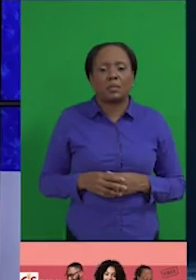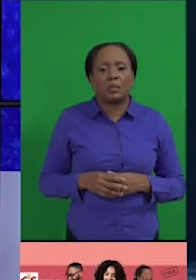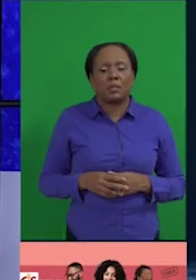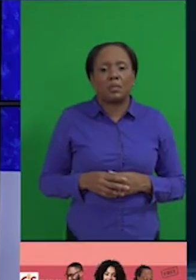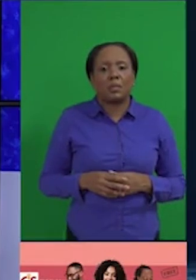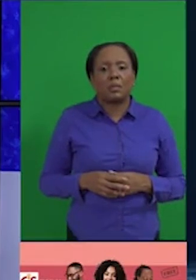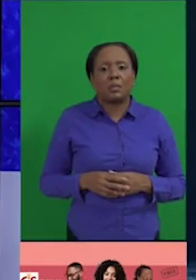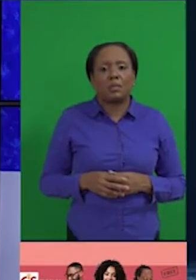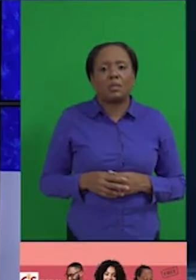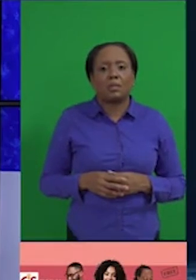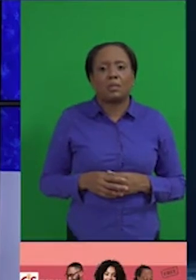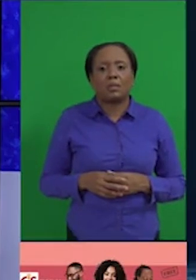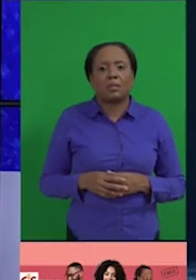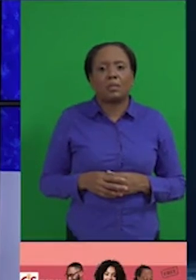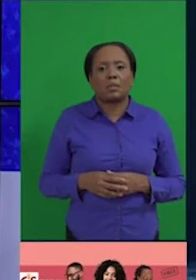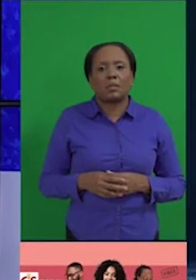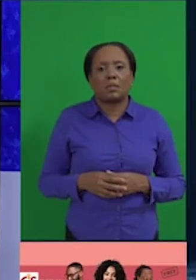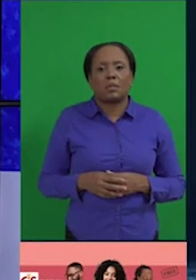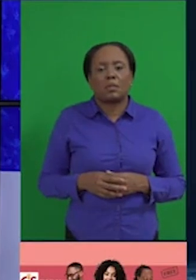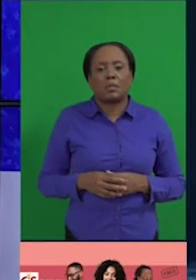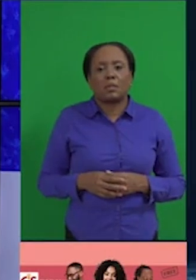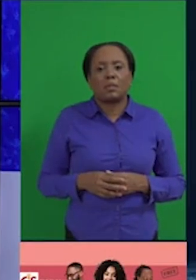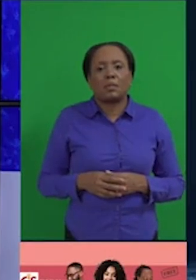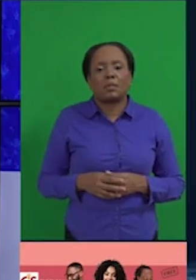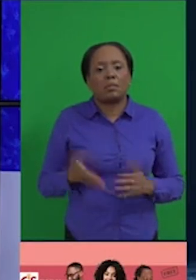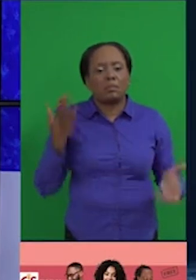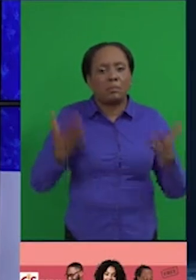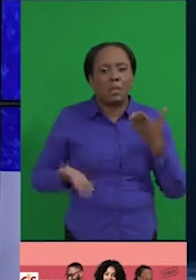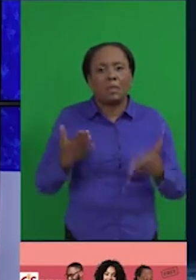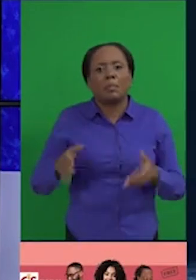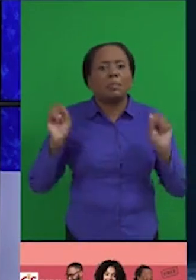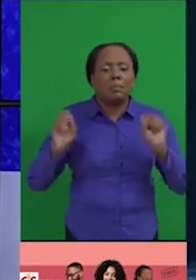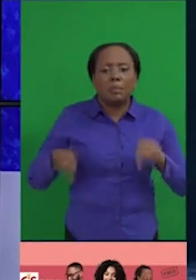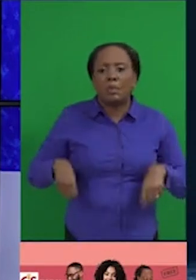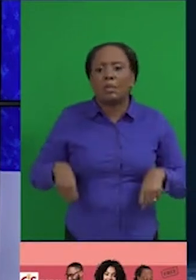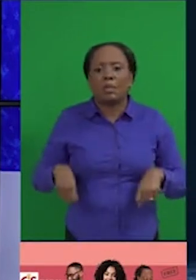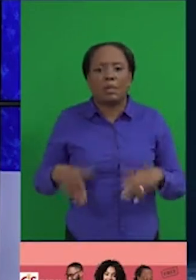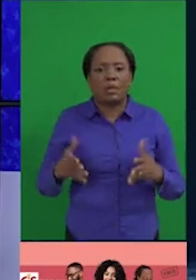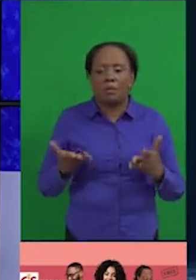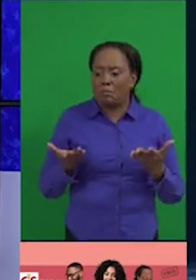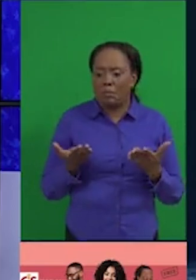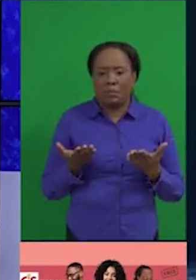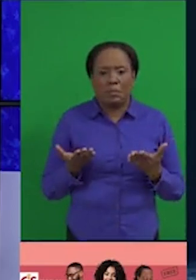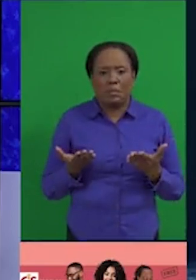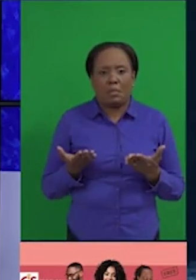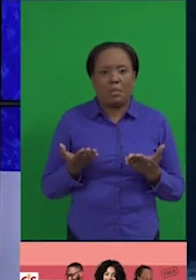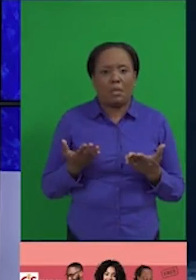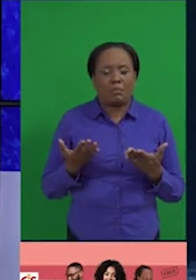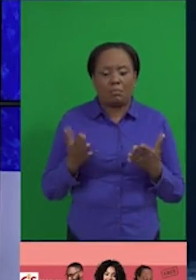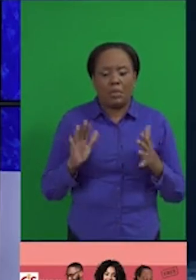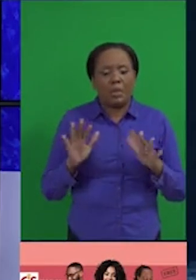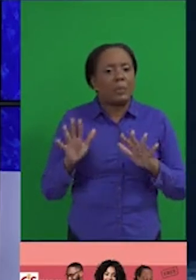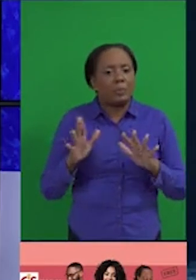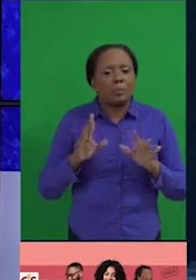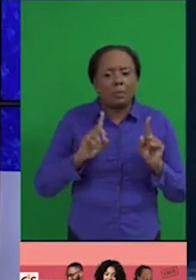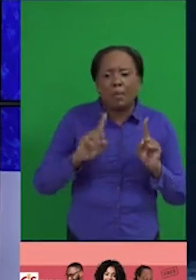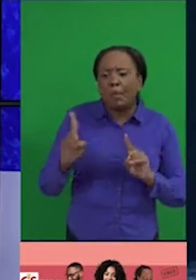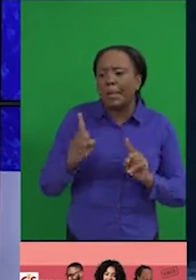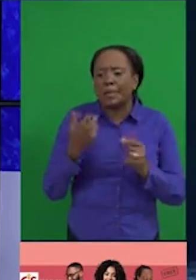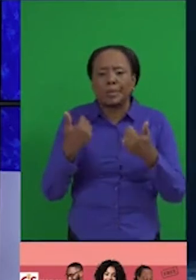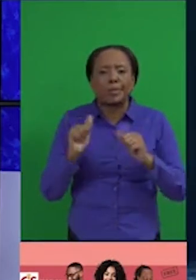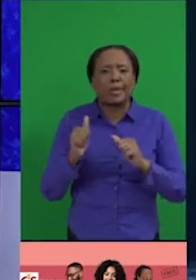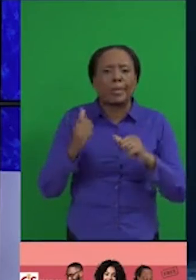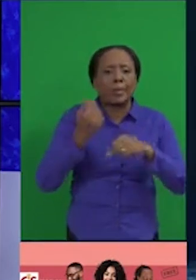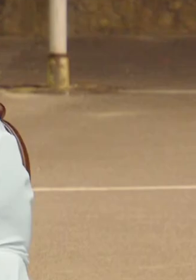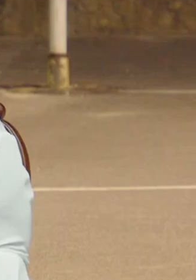putting on hurricane straps on your roof than it is to be under a terra pulling or having rain coming down on you for weeks and